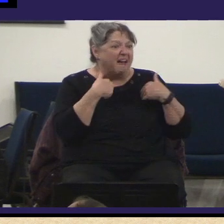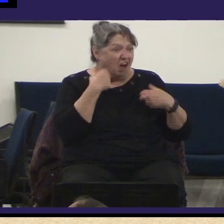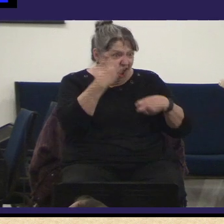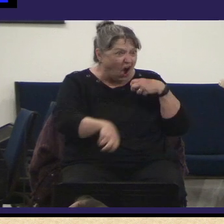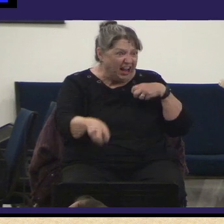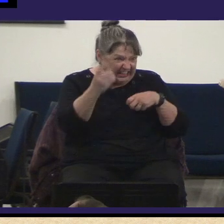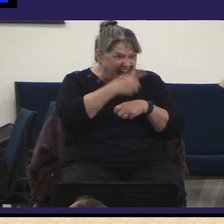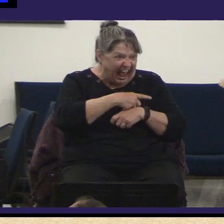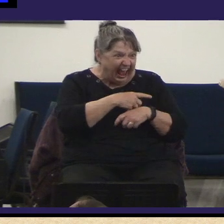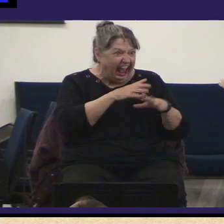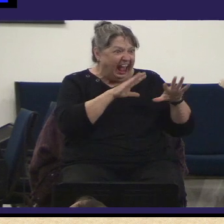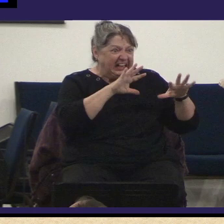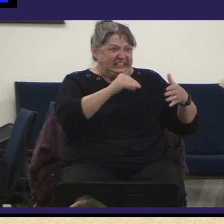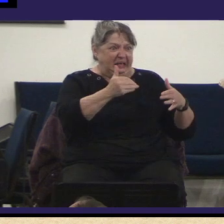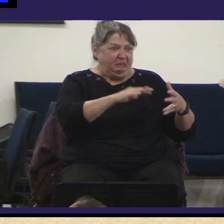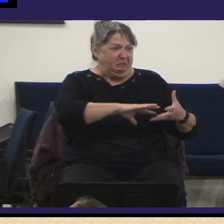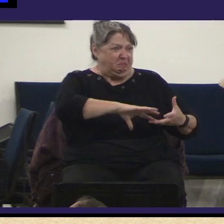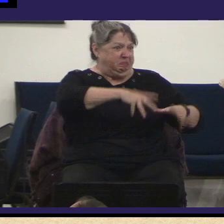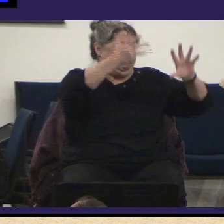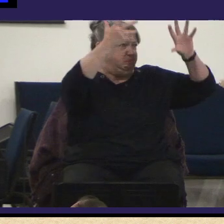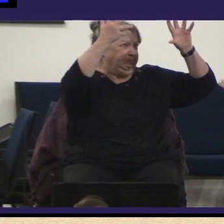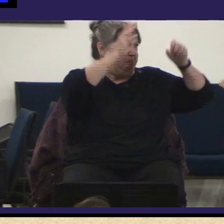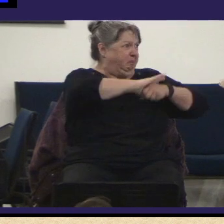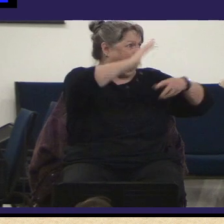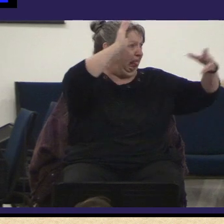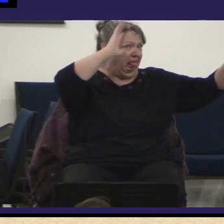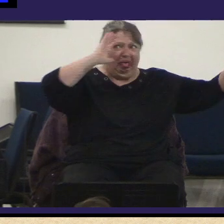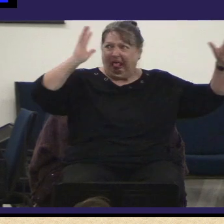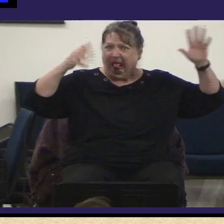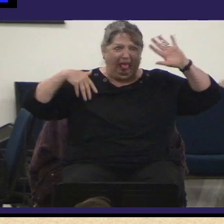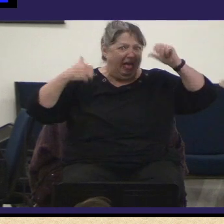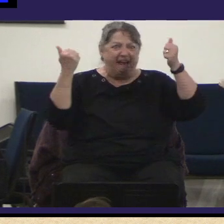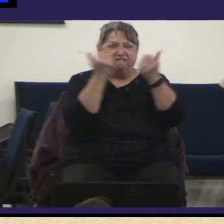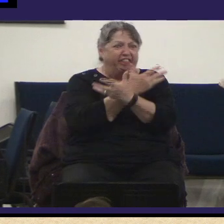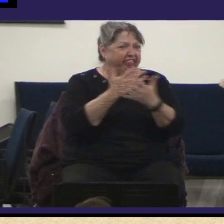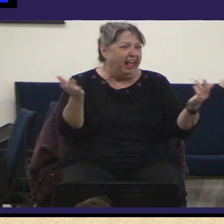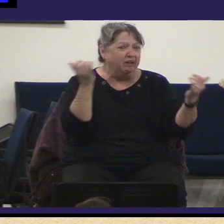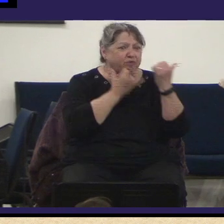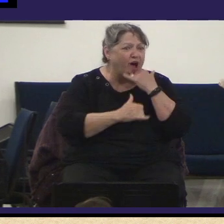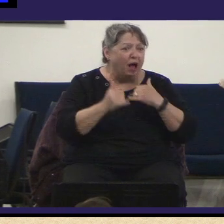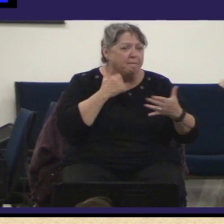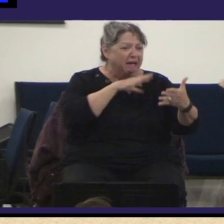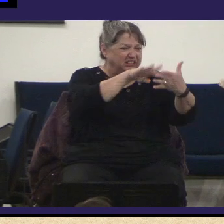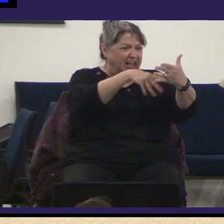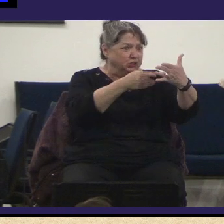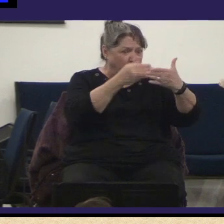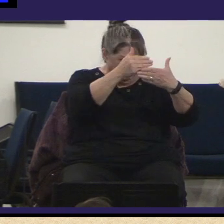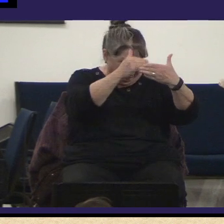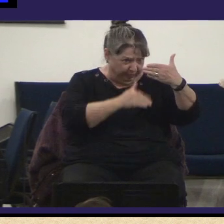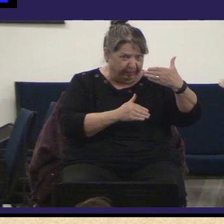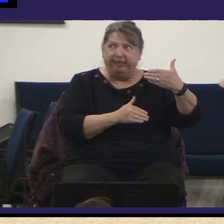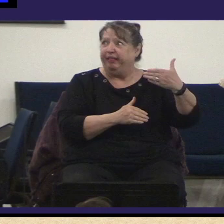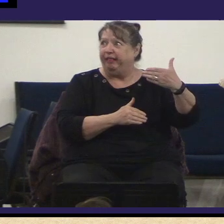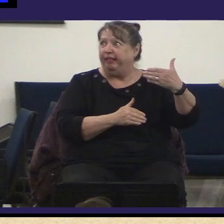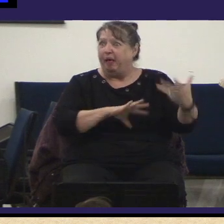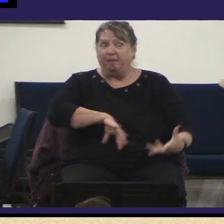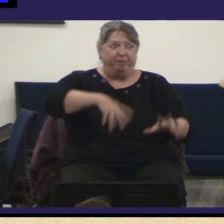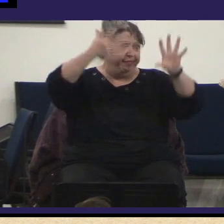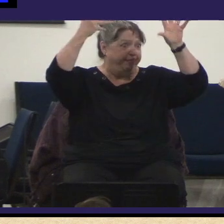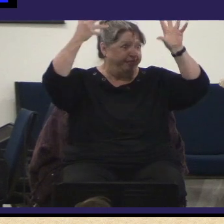that? Right? It just, nothing went your way. Everything you planned didn't